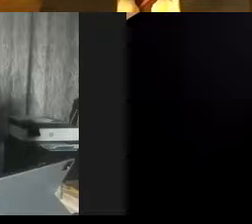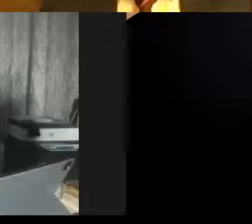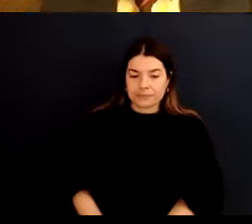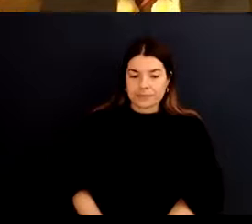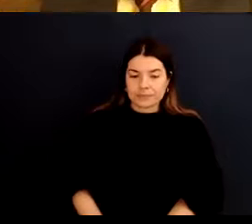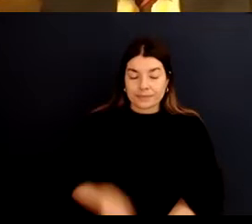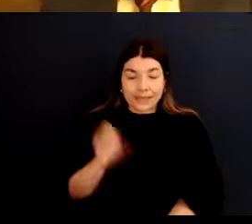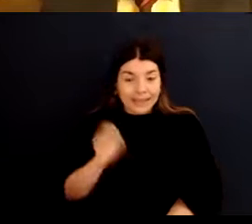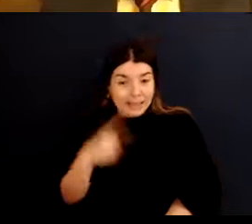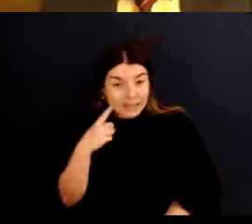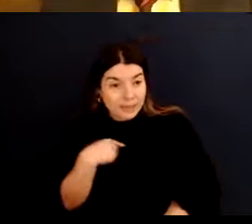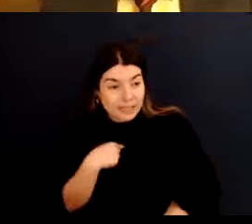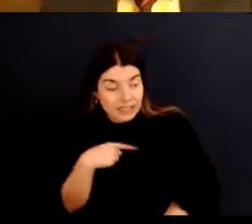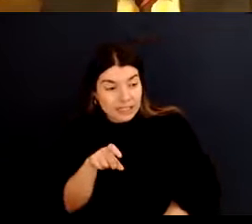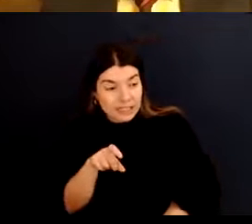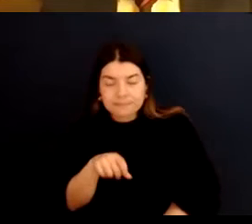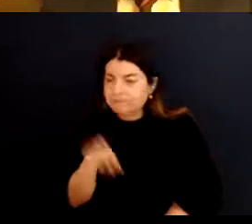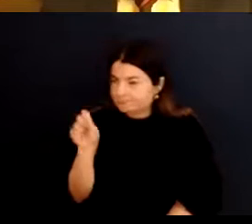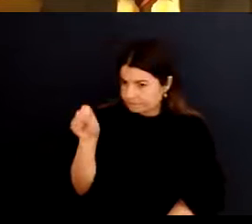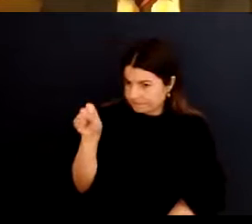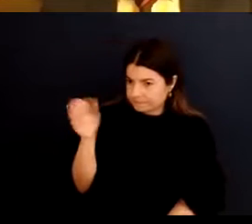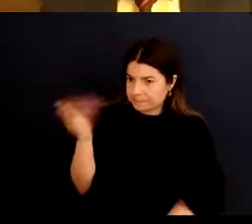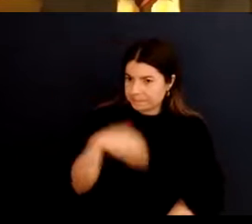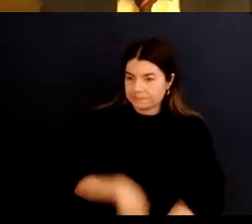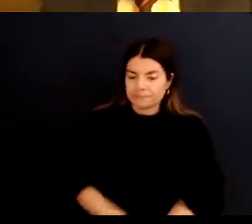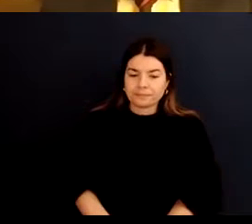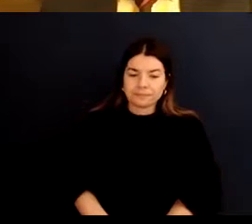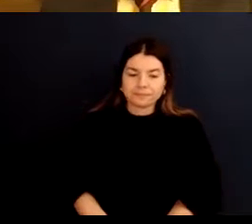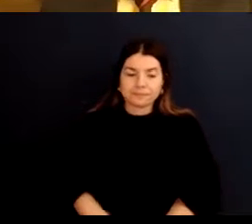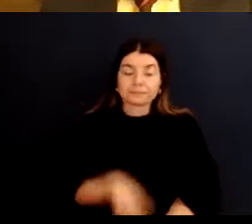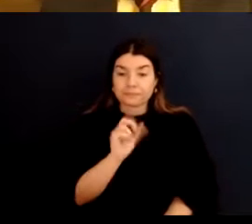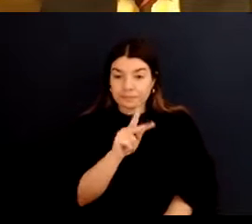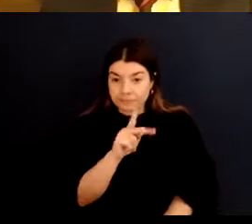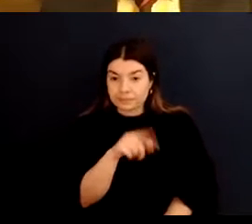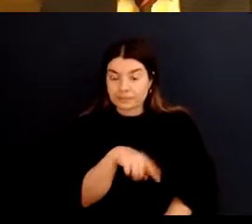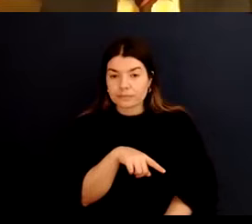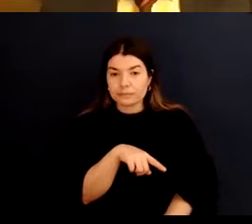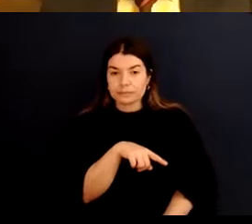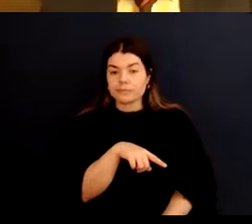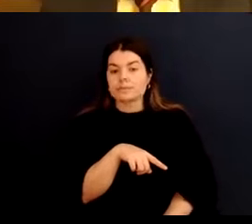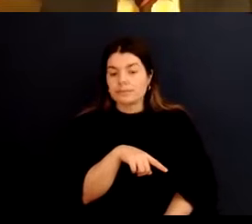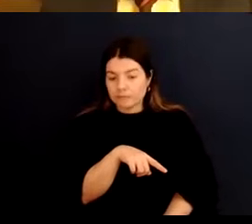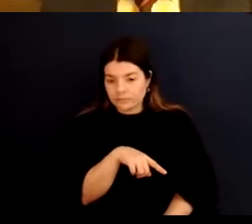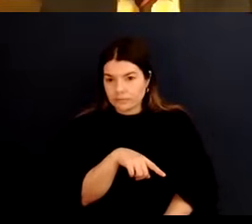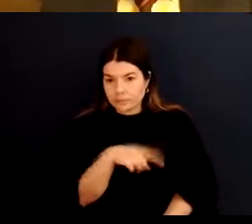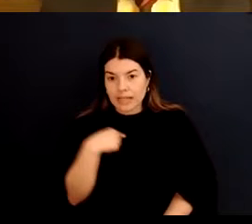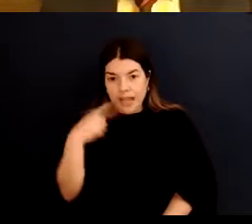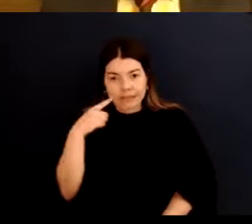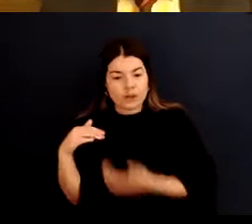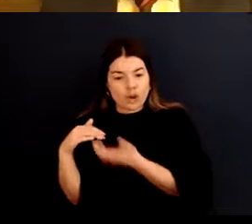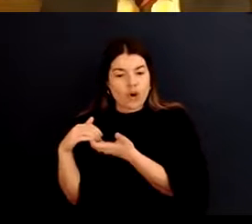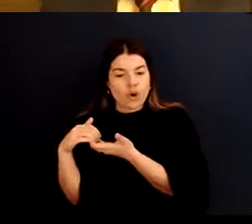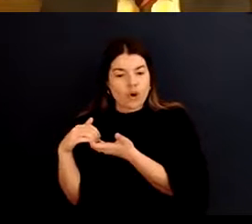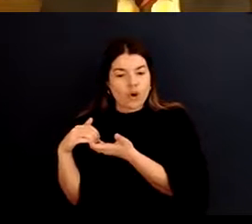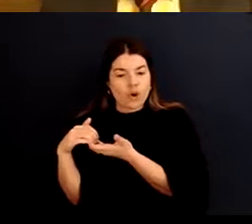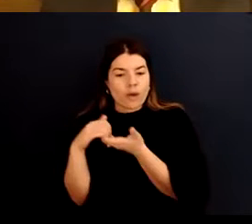Can you hear me, ma'am? I sure can. Okay. I think collaborating with Miss Cal Allen, who